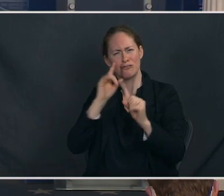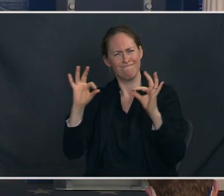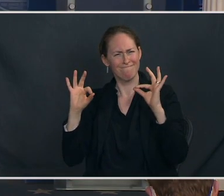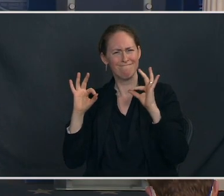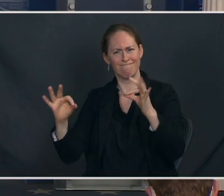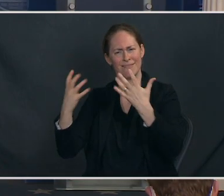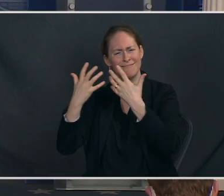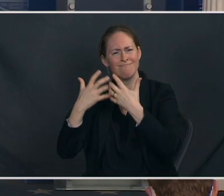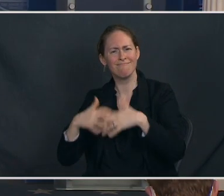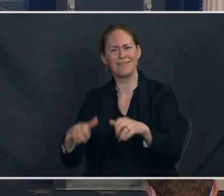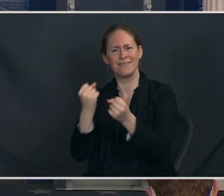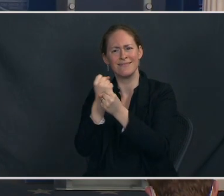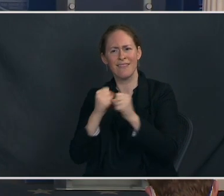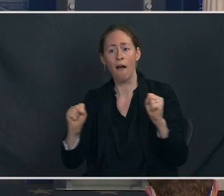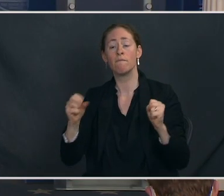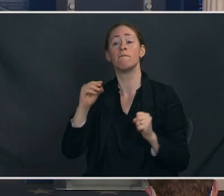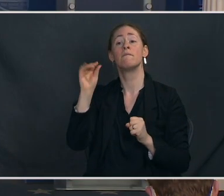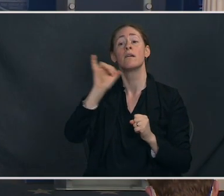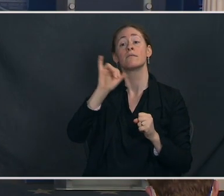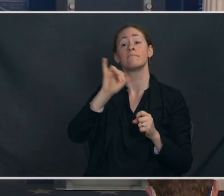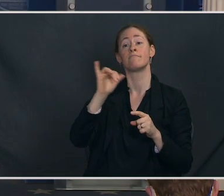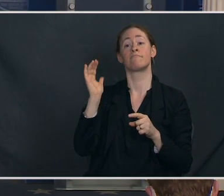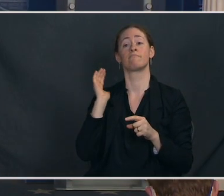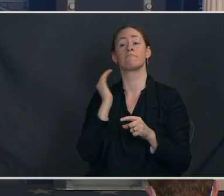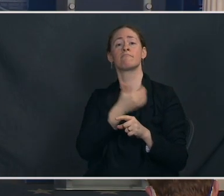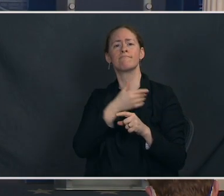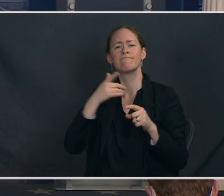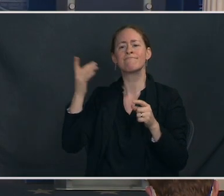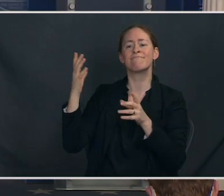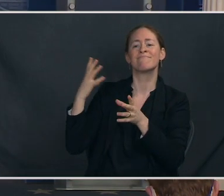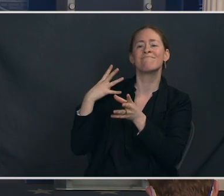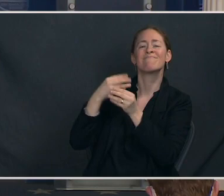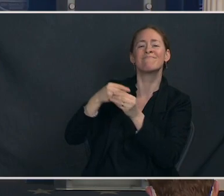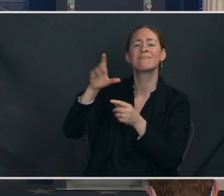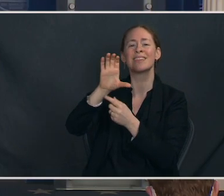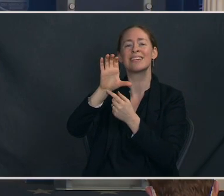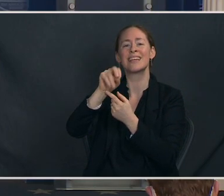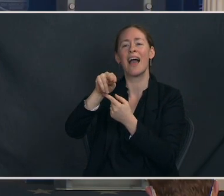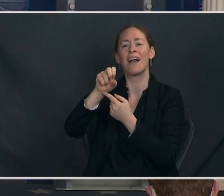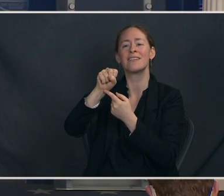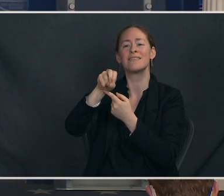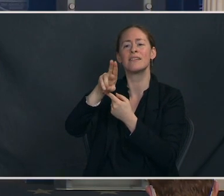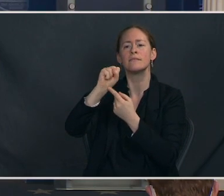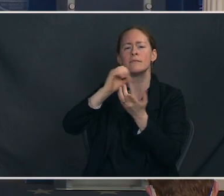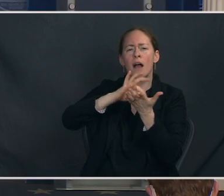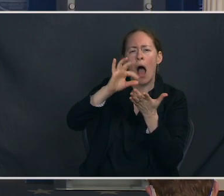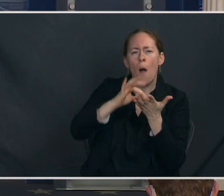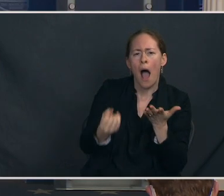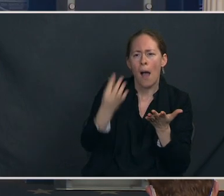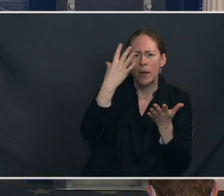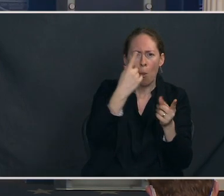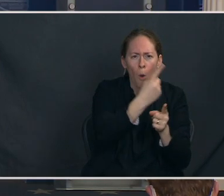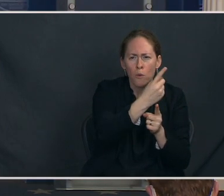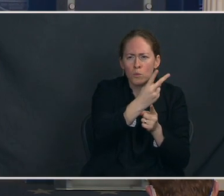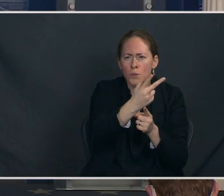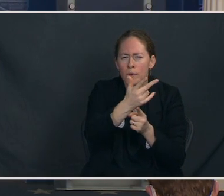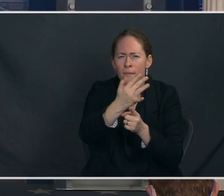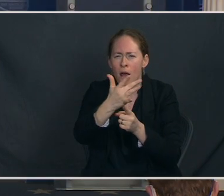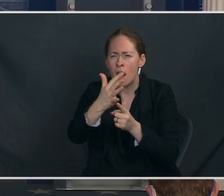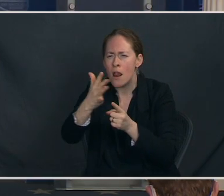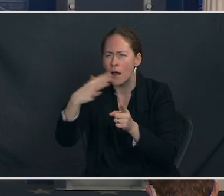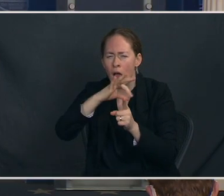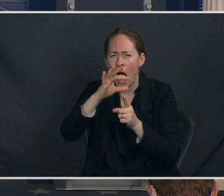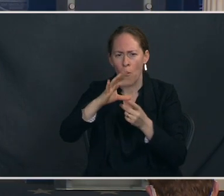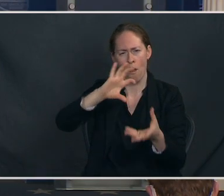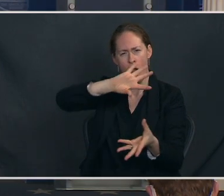constitutionally mandated accounting of every person in the United States is fair and inclusive. And even before